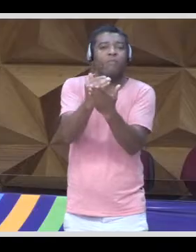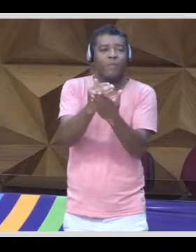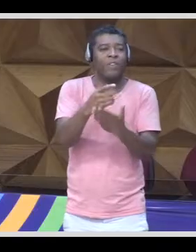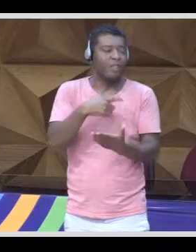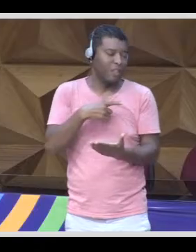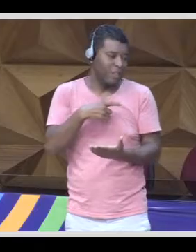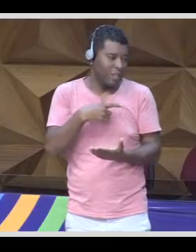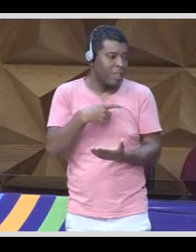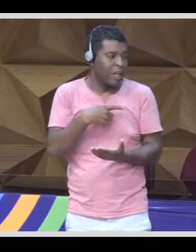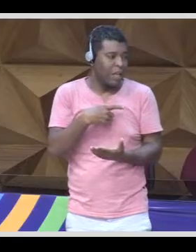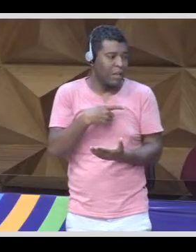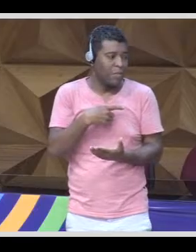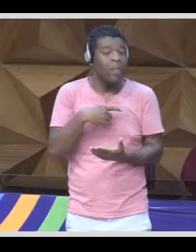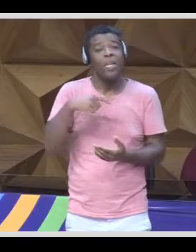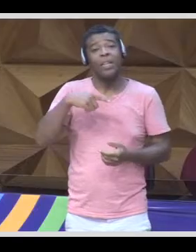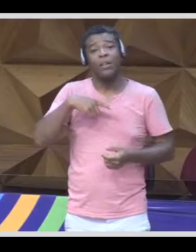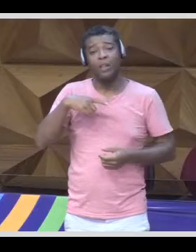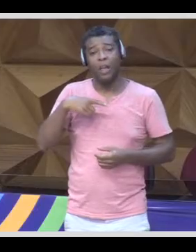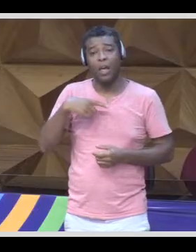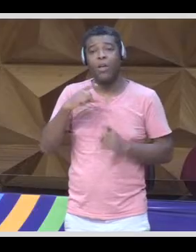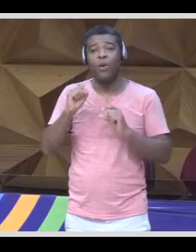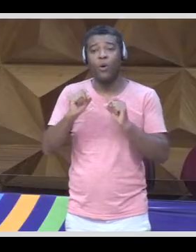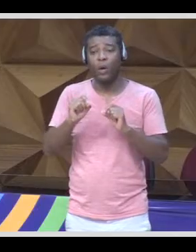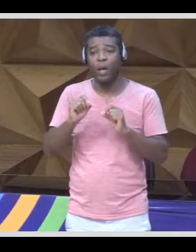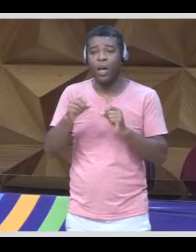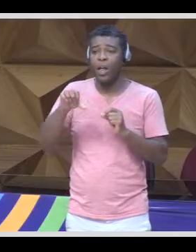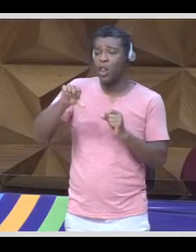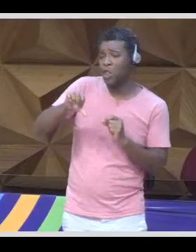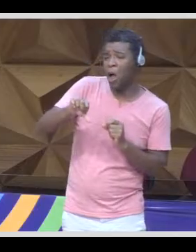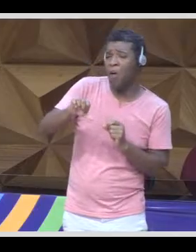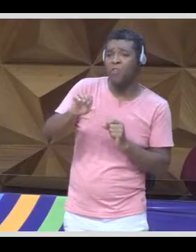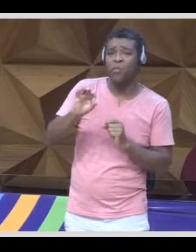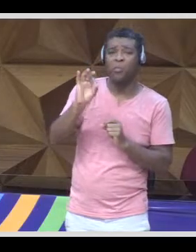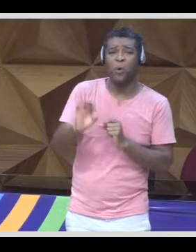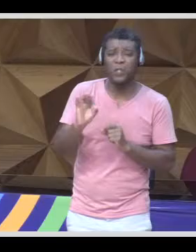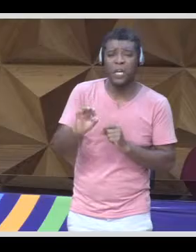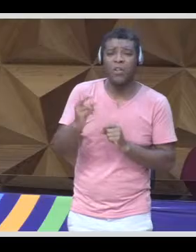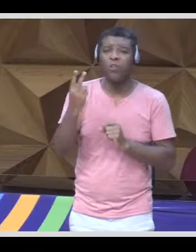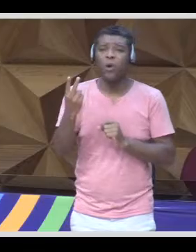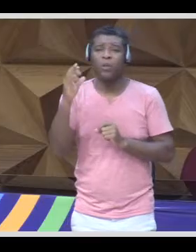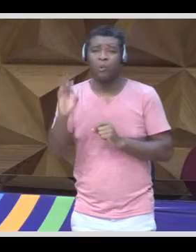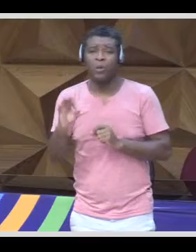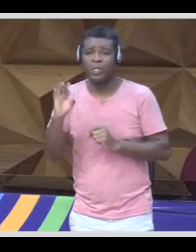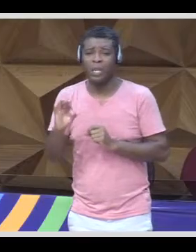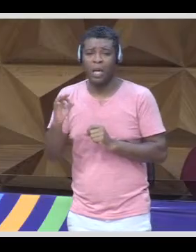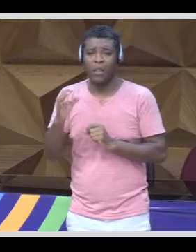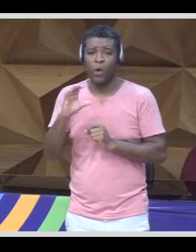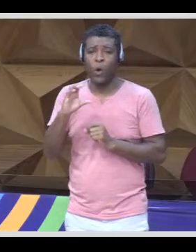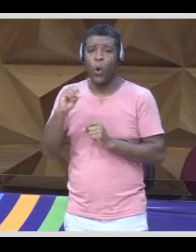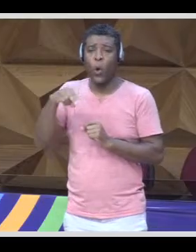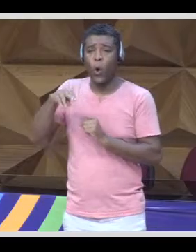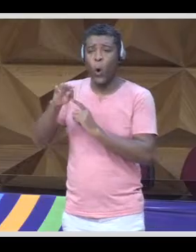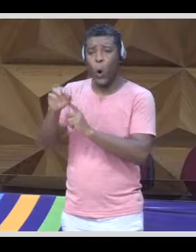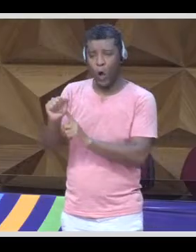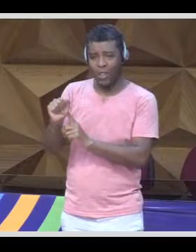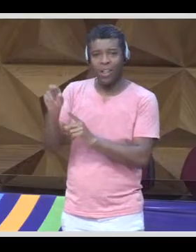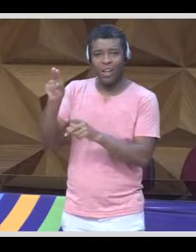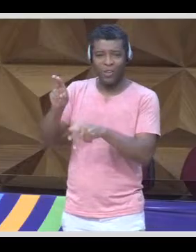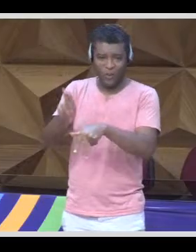users, accounts, 9%, 2%, but they are responsible for a large fraction of